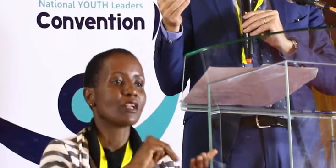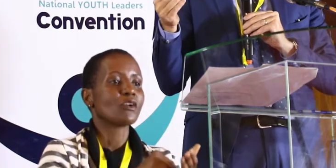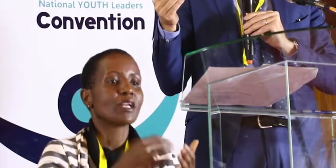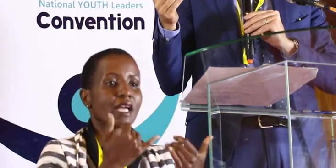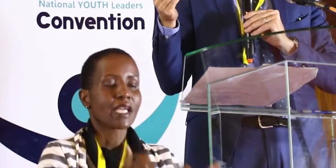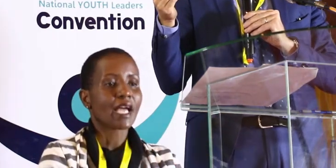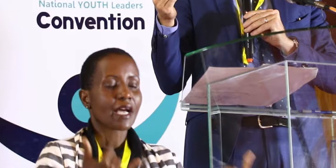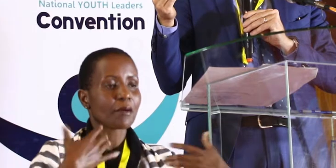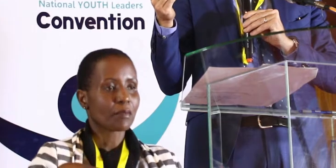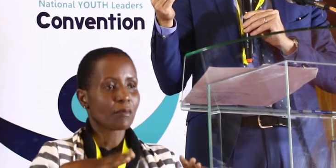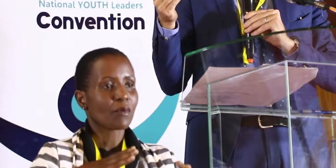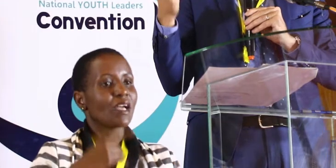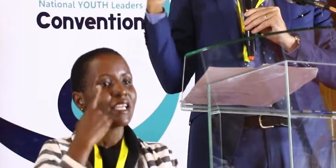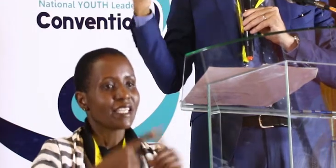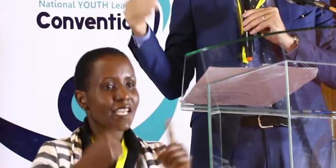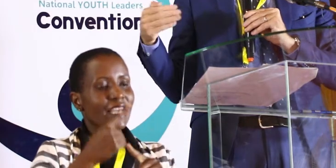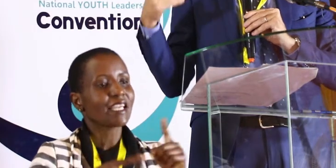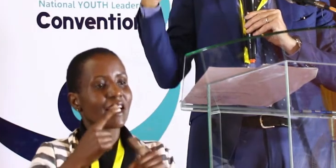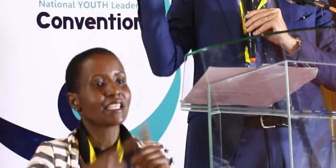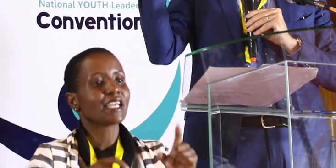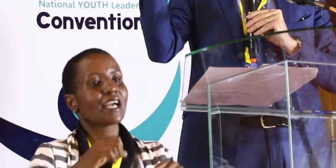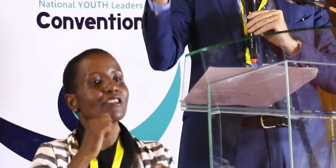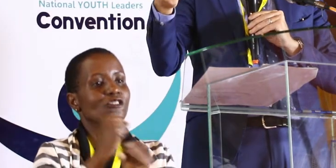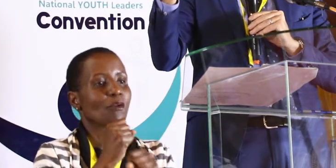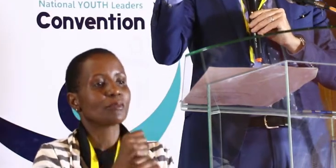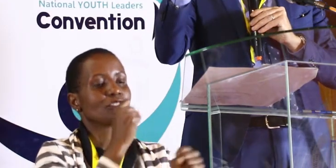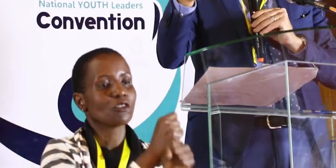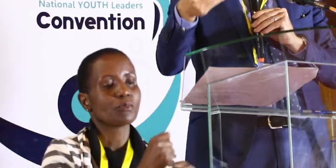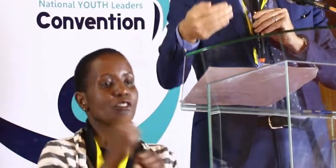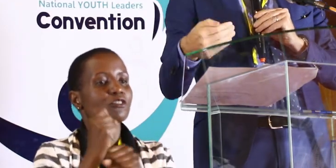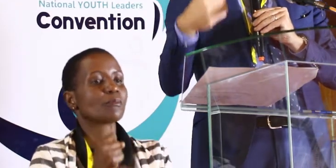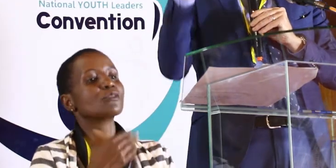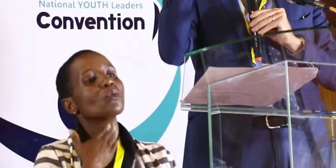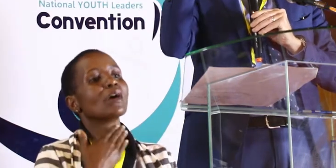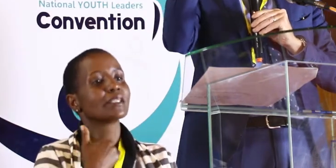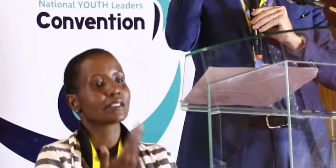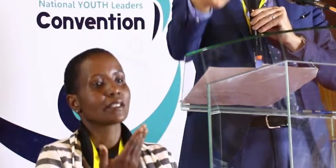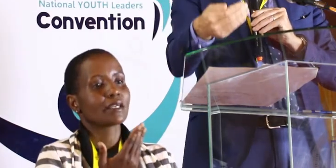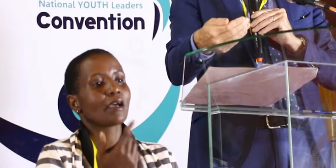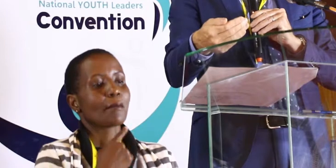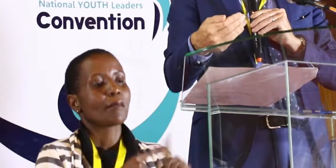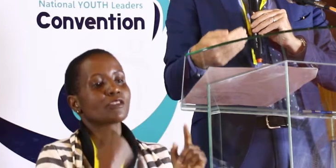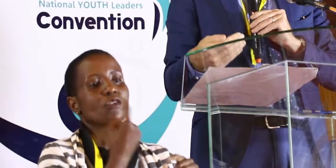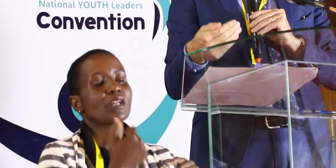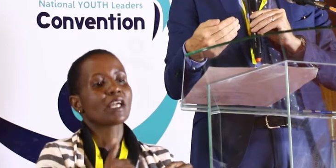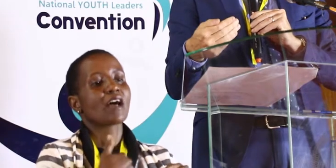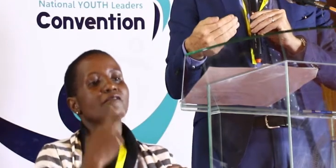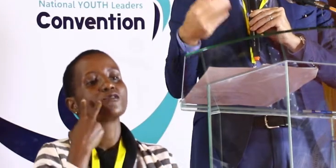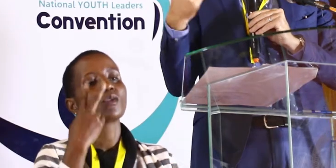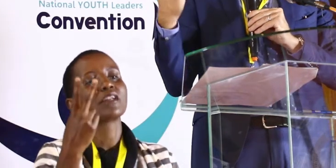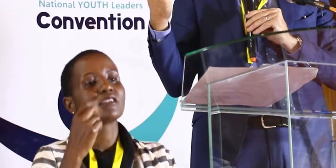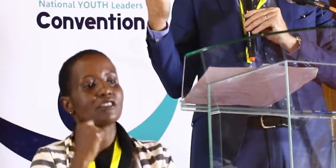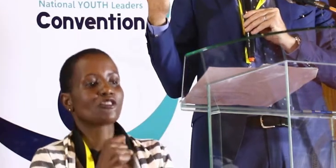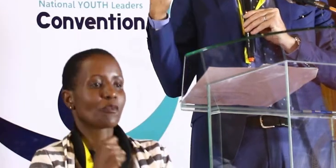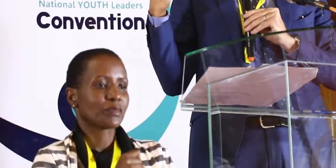adding to the workforce every year, and you have 200,000 formal jobs coming into the job market,